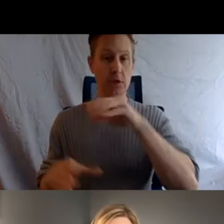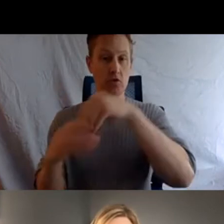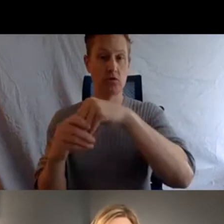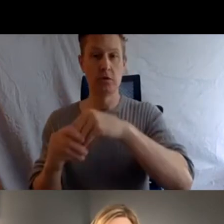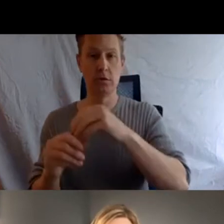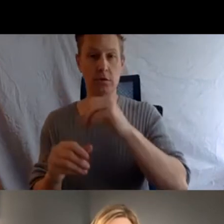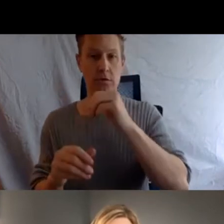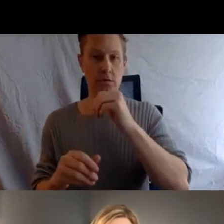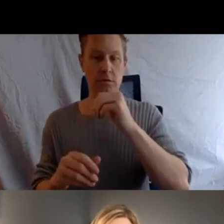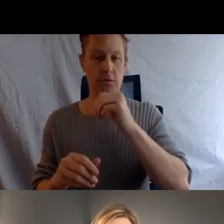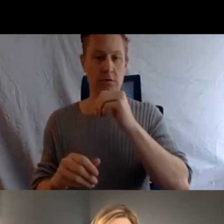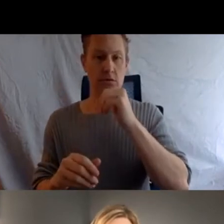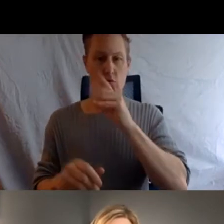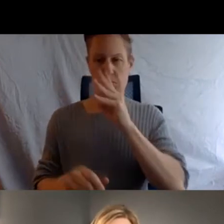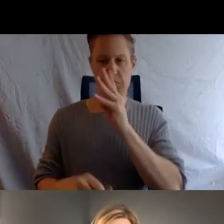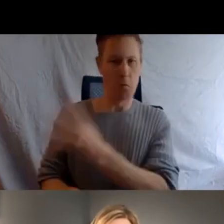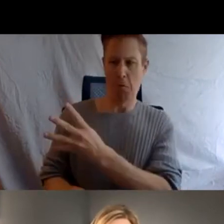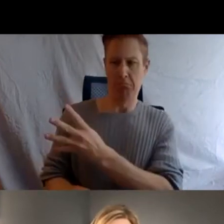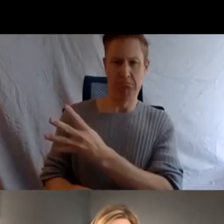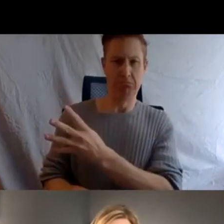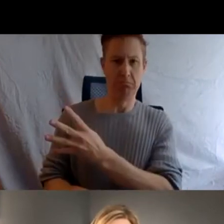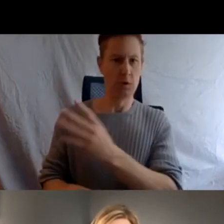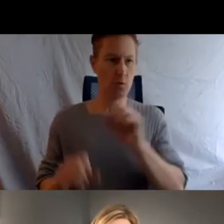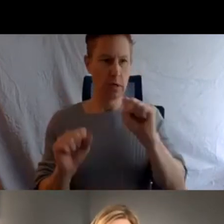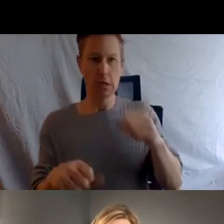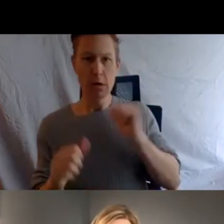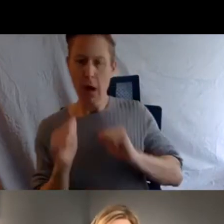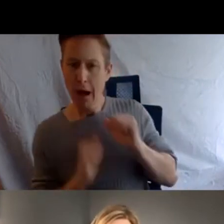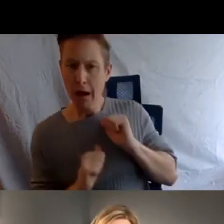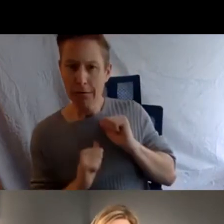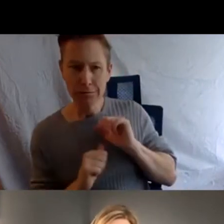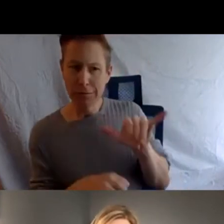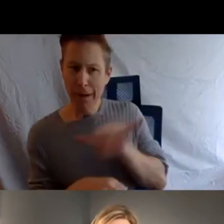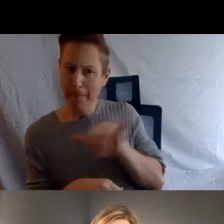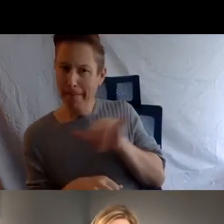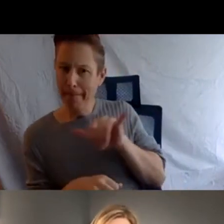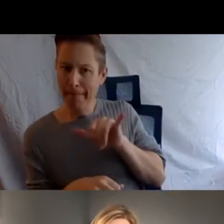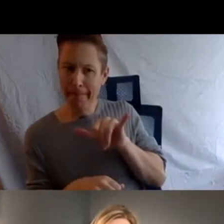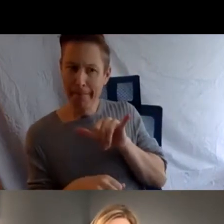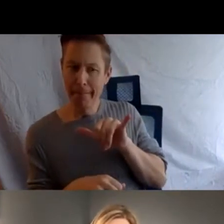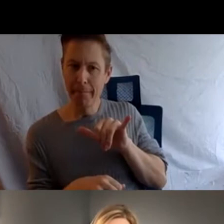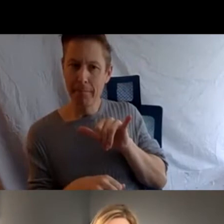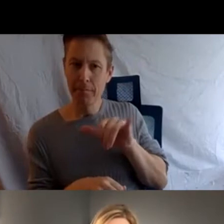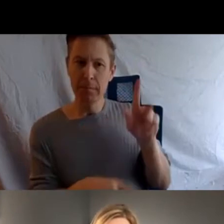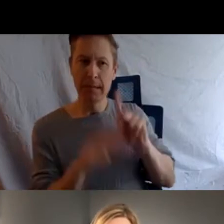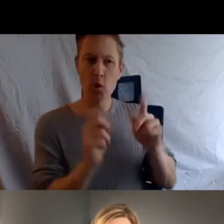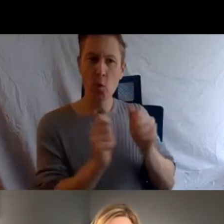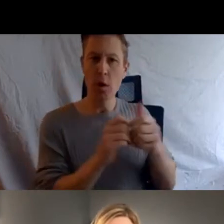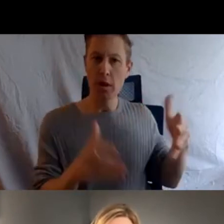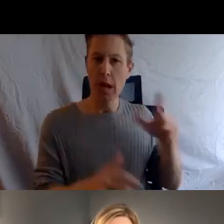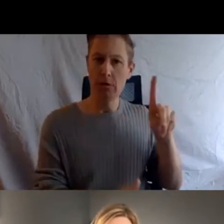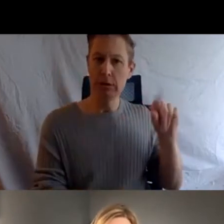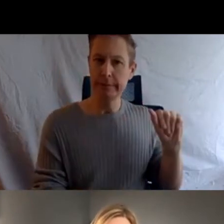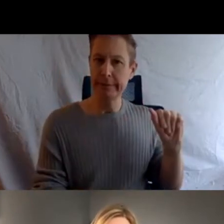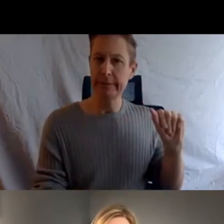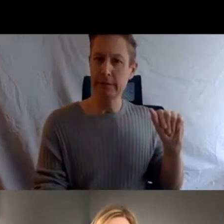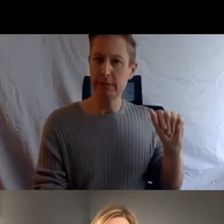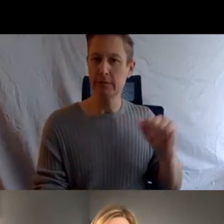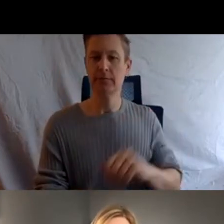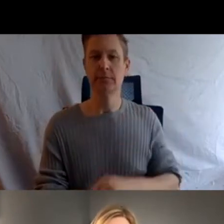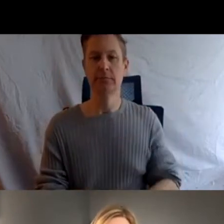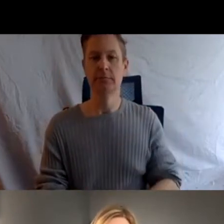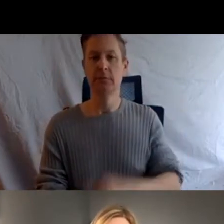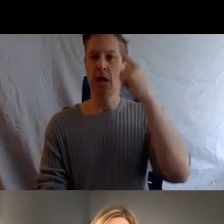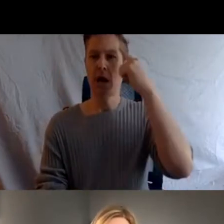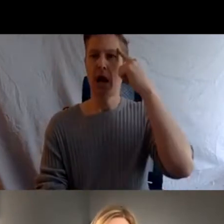out. We can act just as good as other people. And I think that that's something that